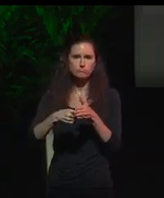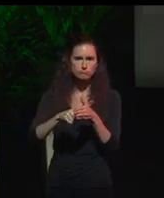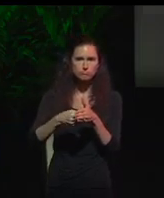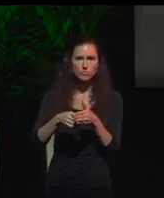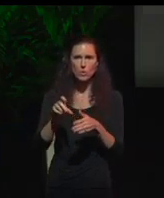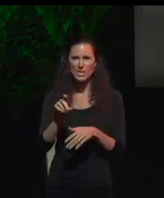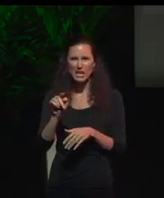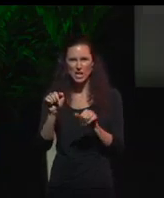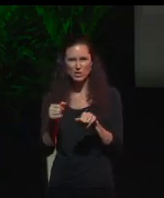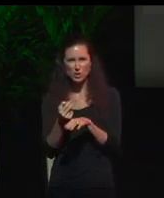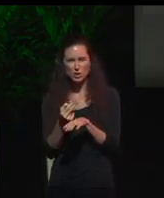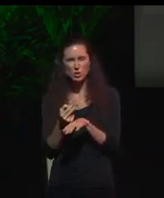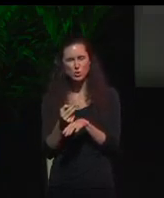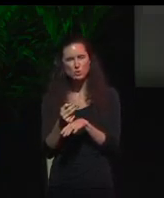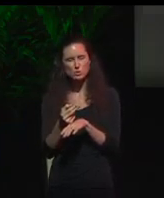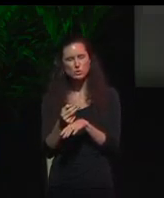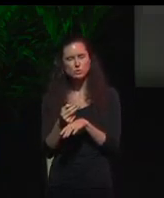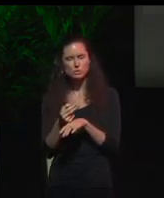your key card to get in.